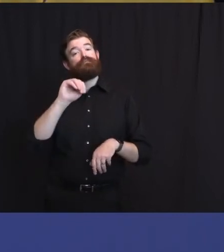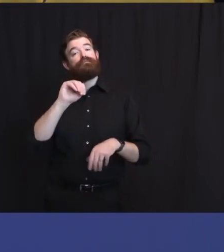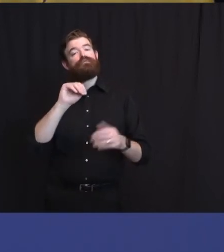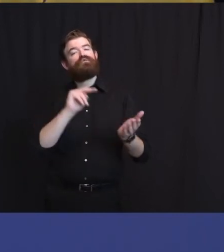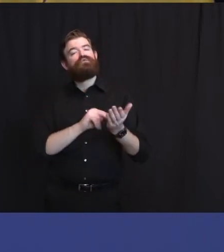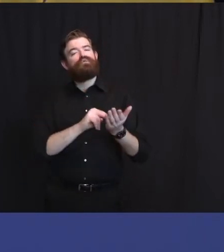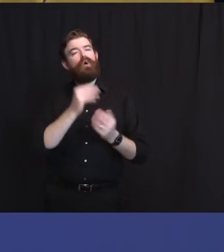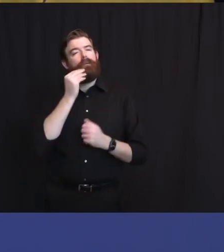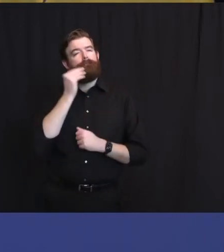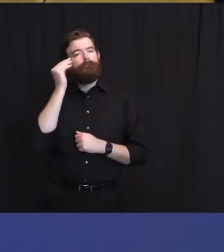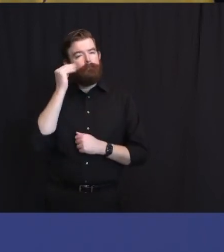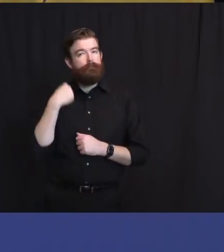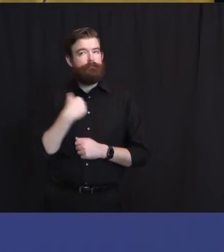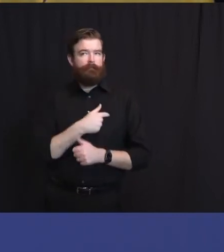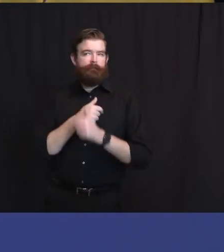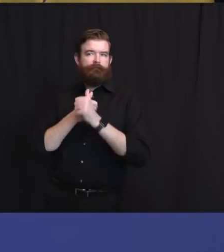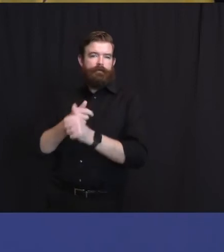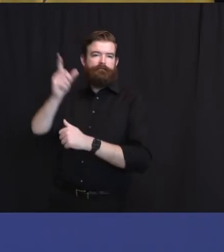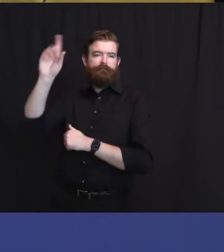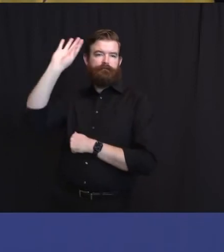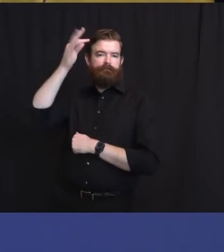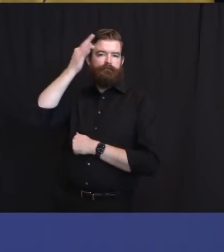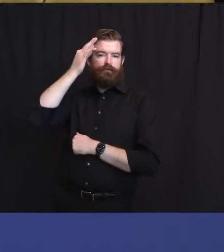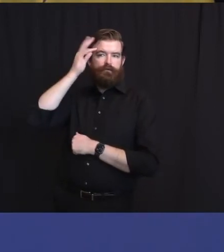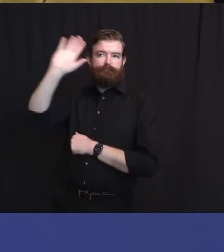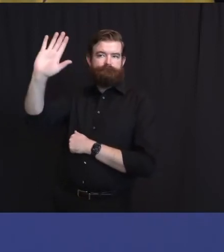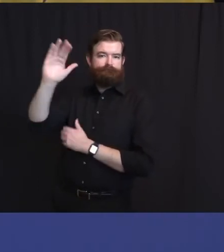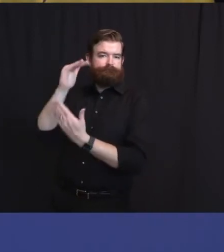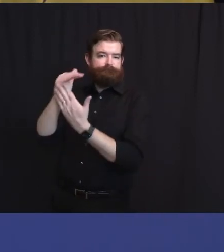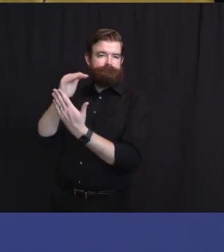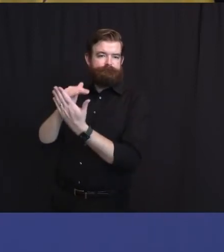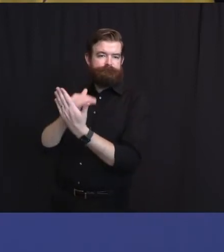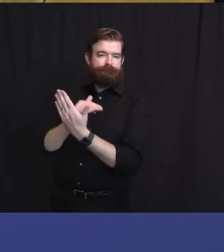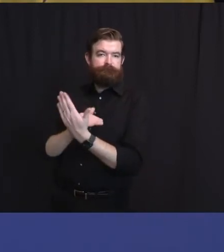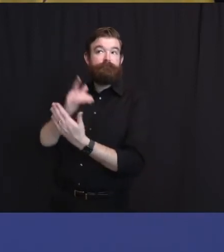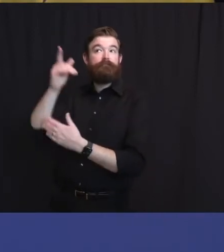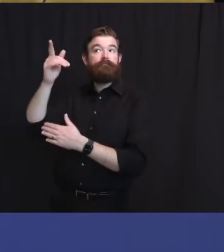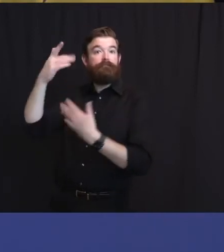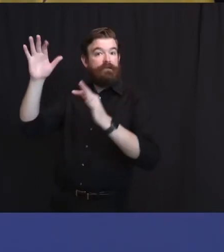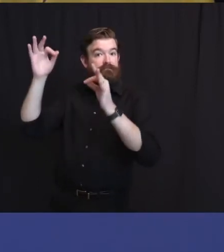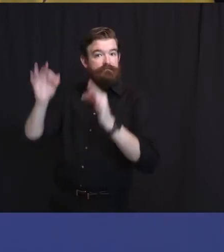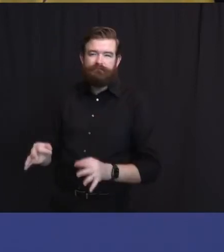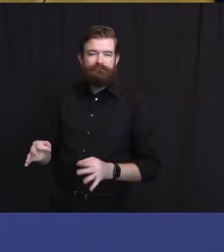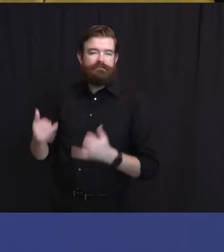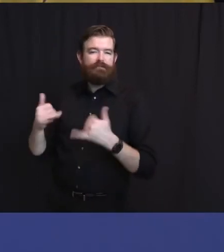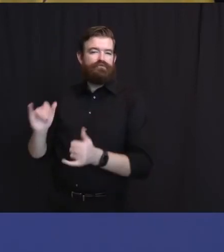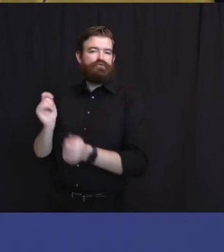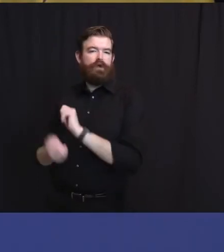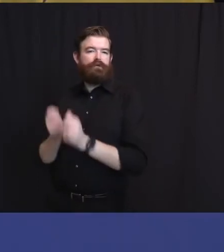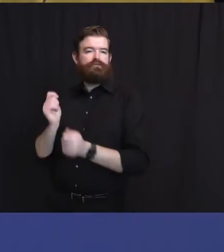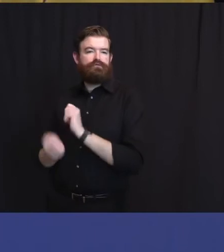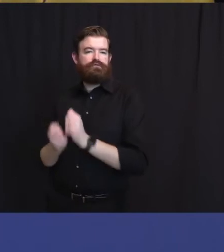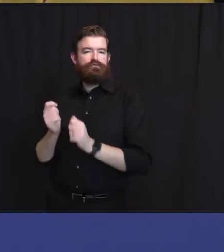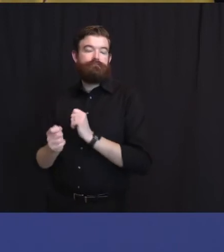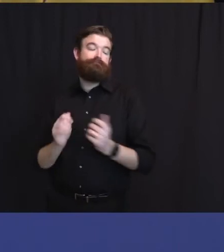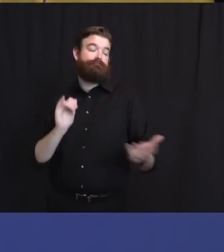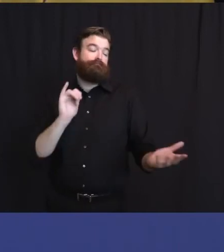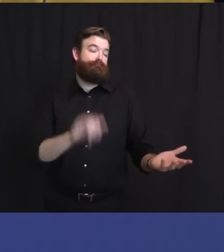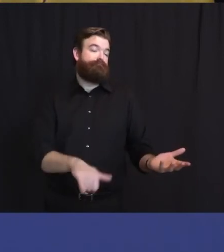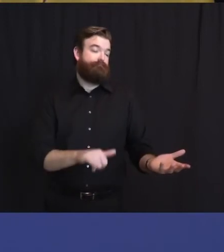will look like, and that is still evolving. Is that fair to say? So I'll leave it at that. Go back one